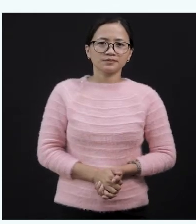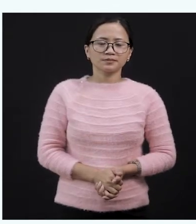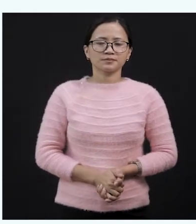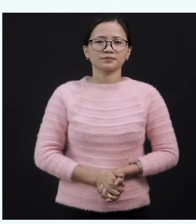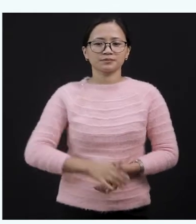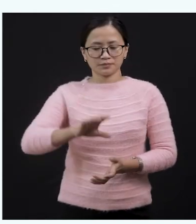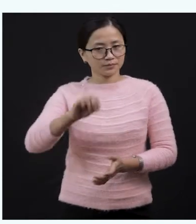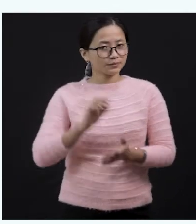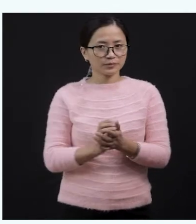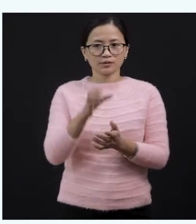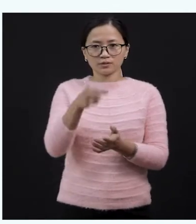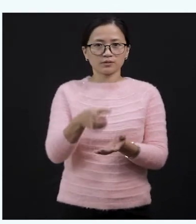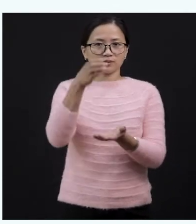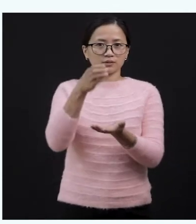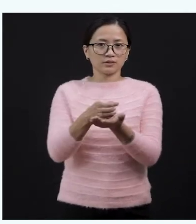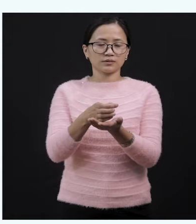So we can take a glass